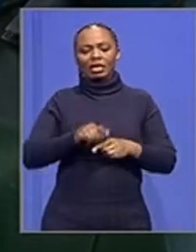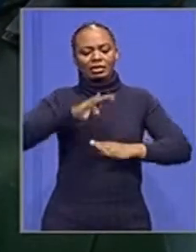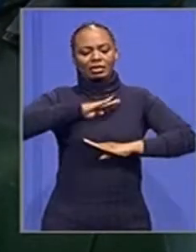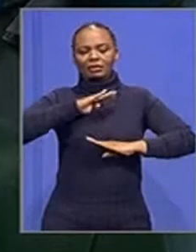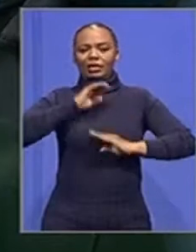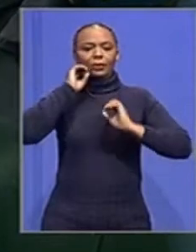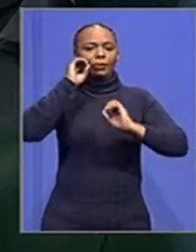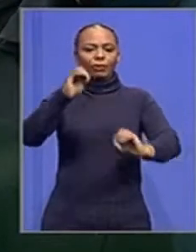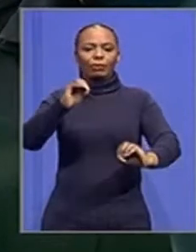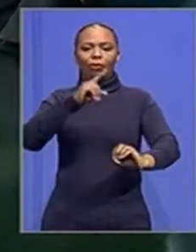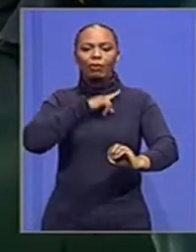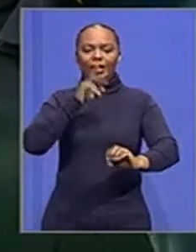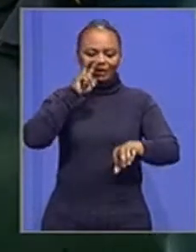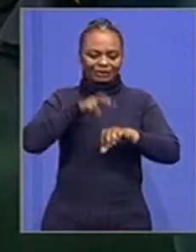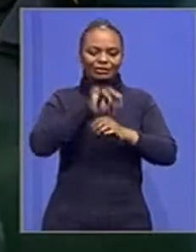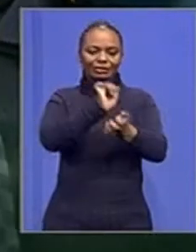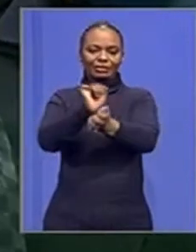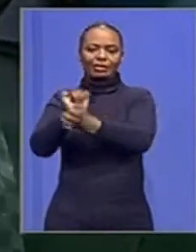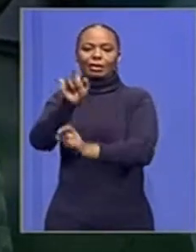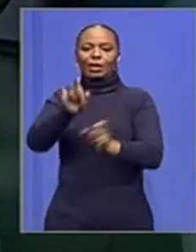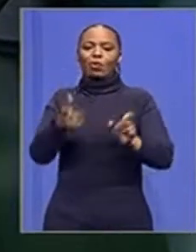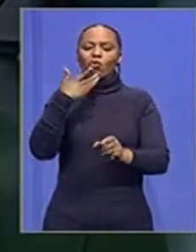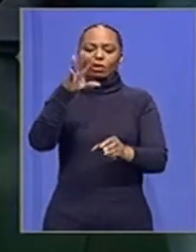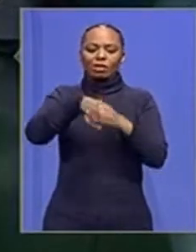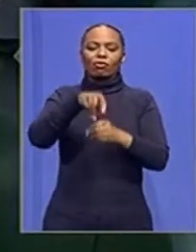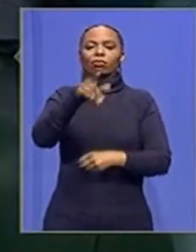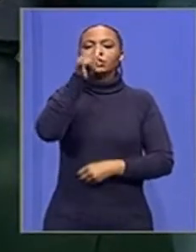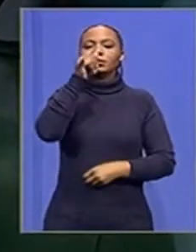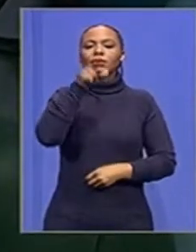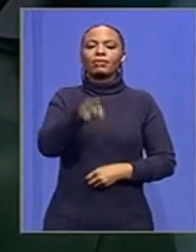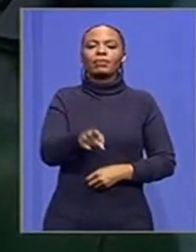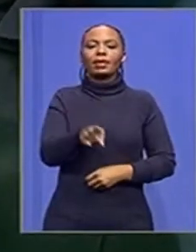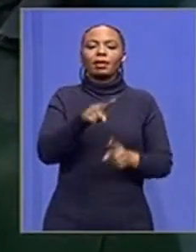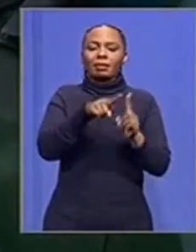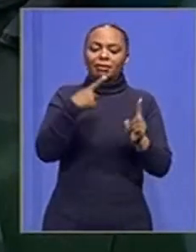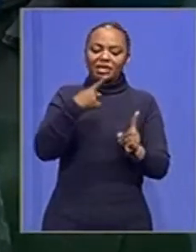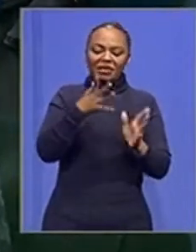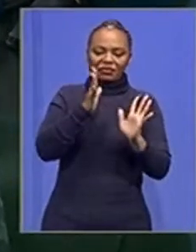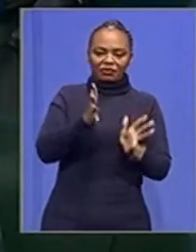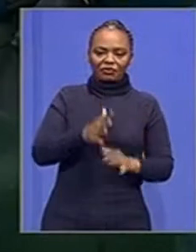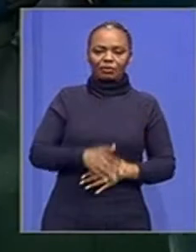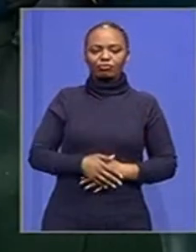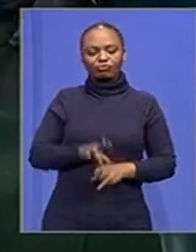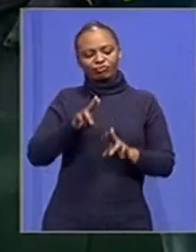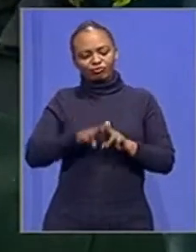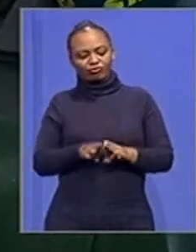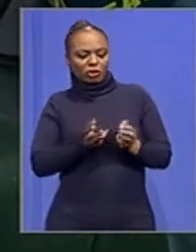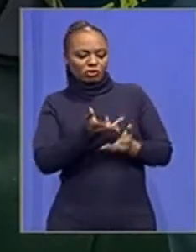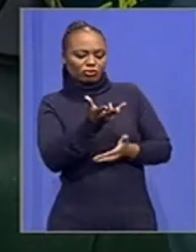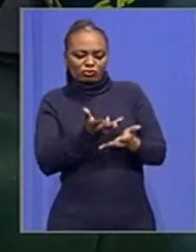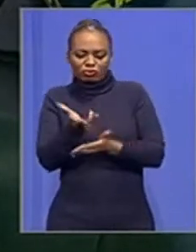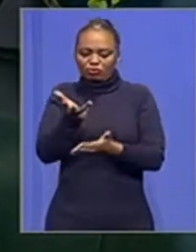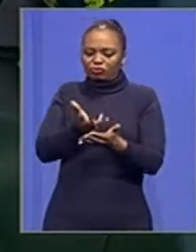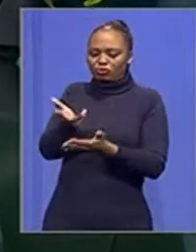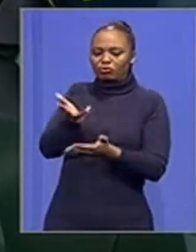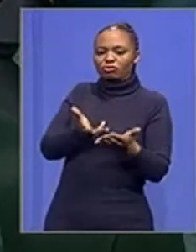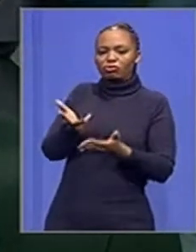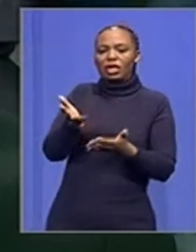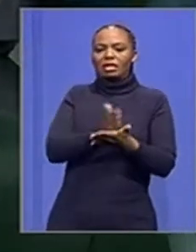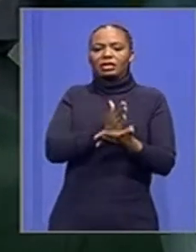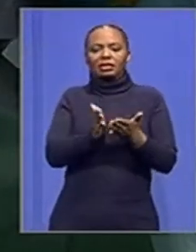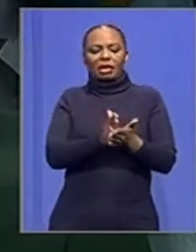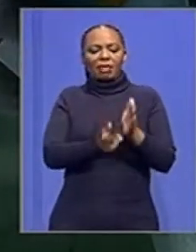that have committed those things. As I've said, we sat down, we've calculated that there were several killings